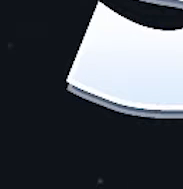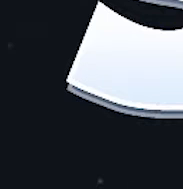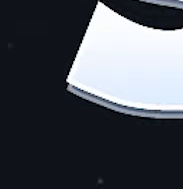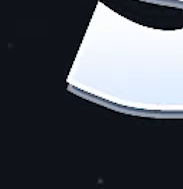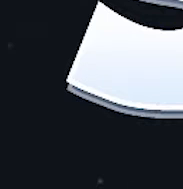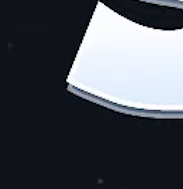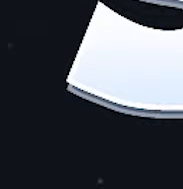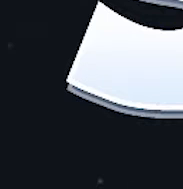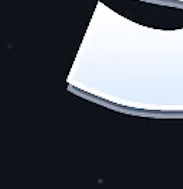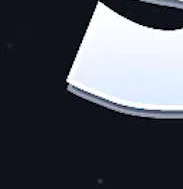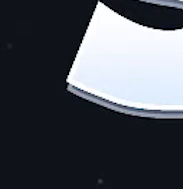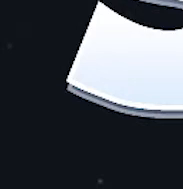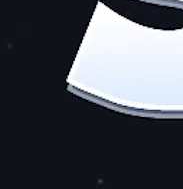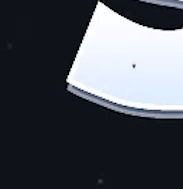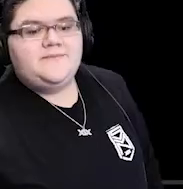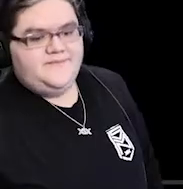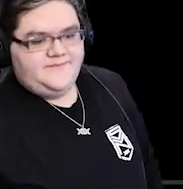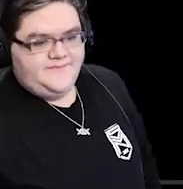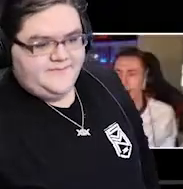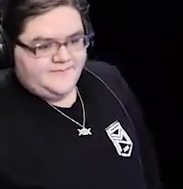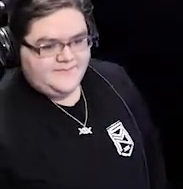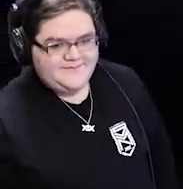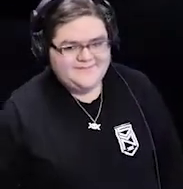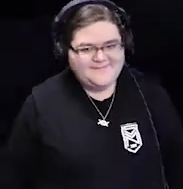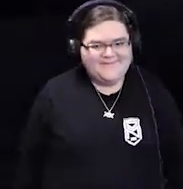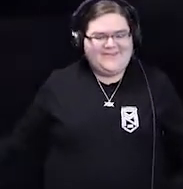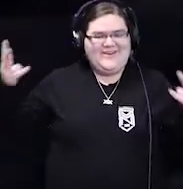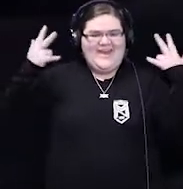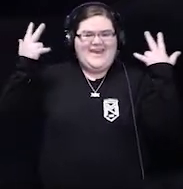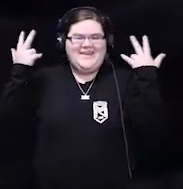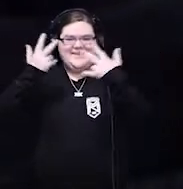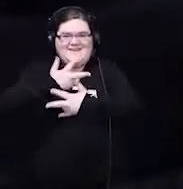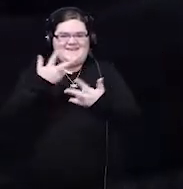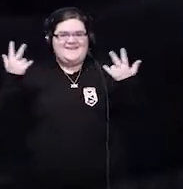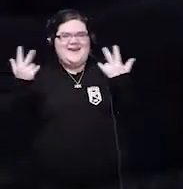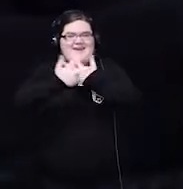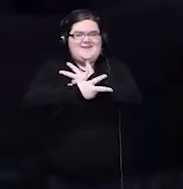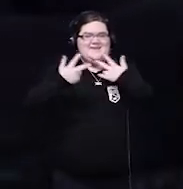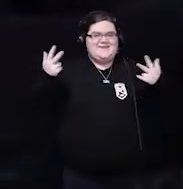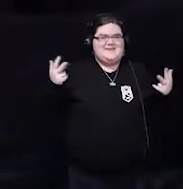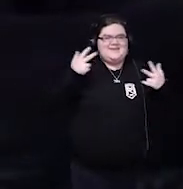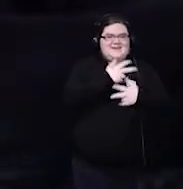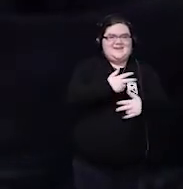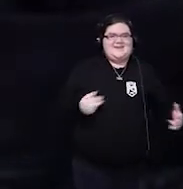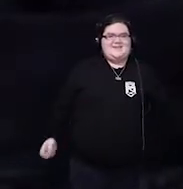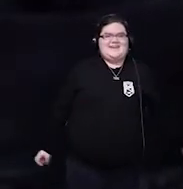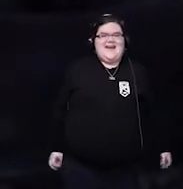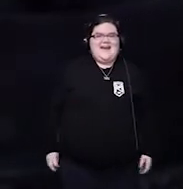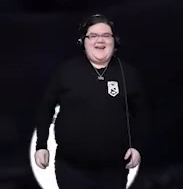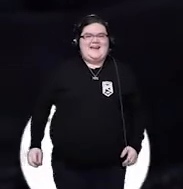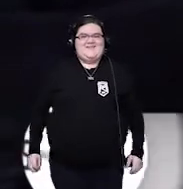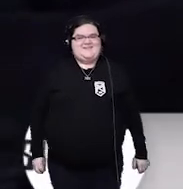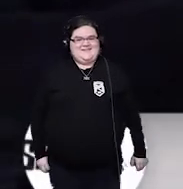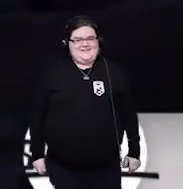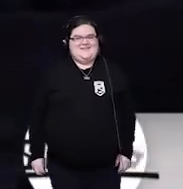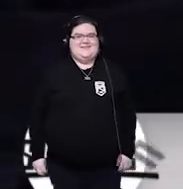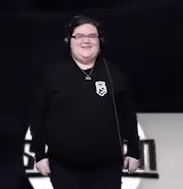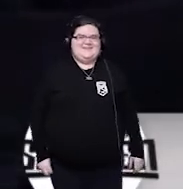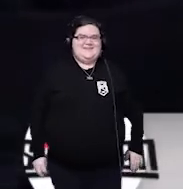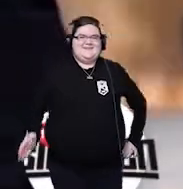get into this video right now. Yo guys, what is going on, and welcome to Family Feud.